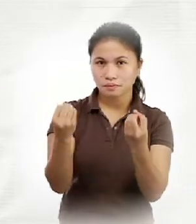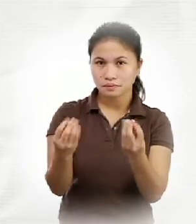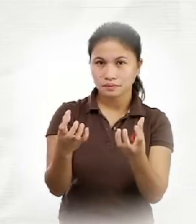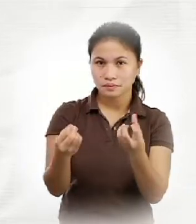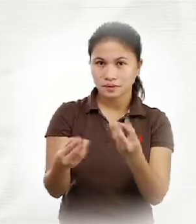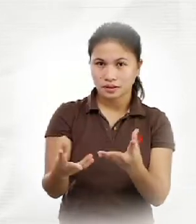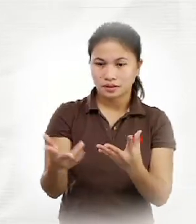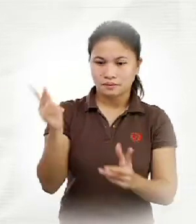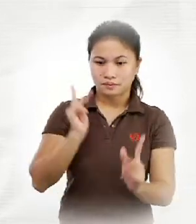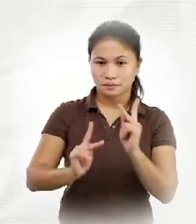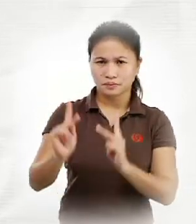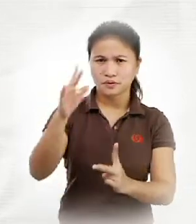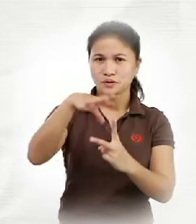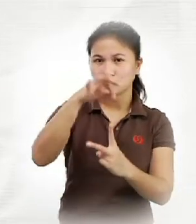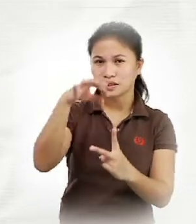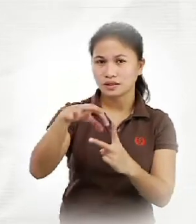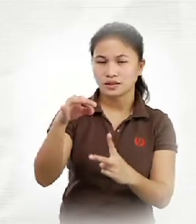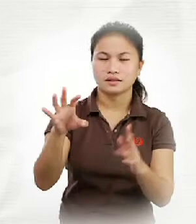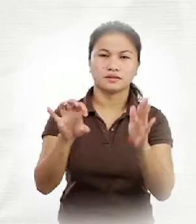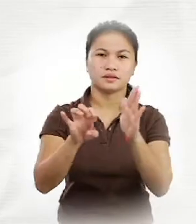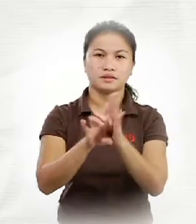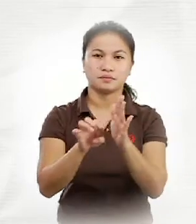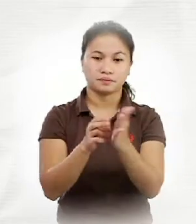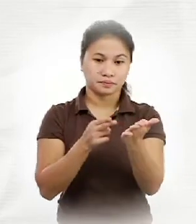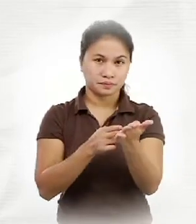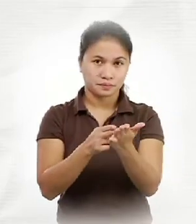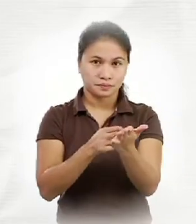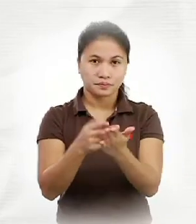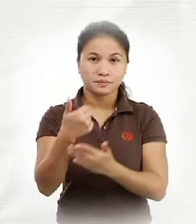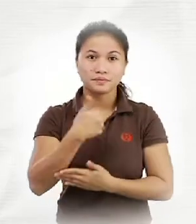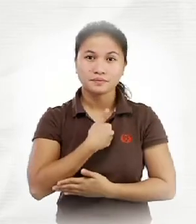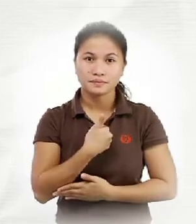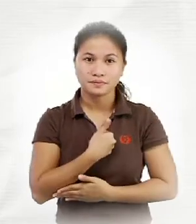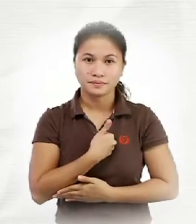like being honest with myself,